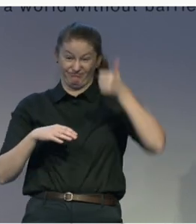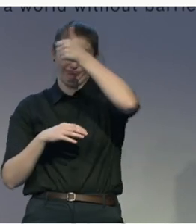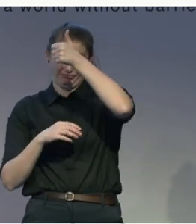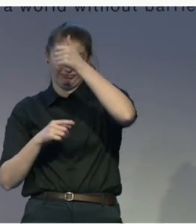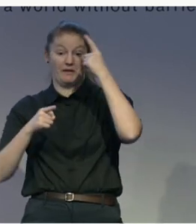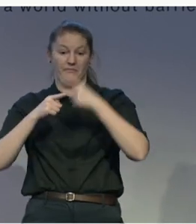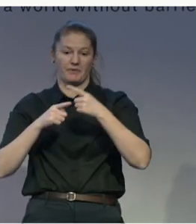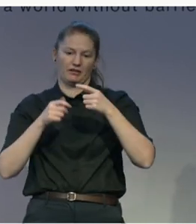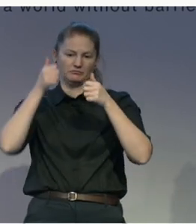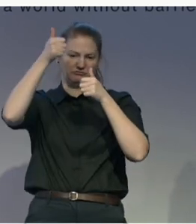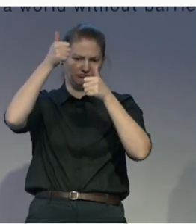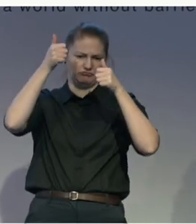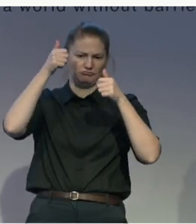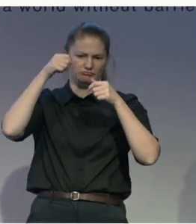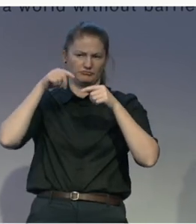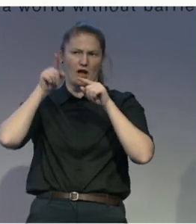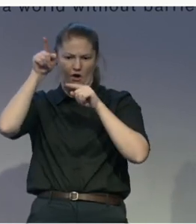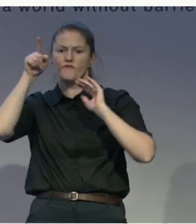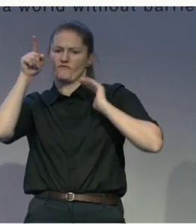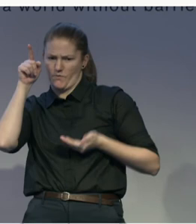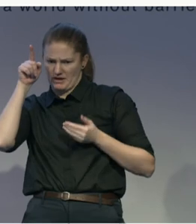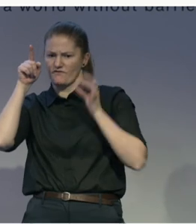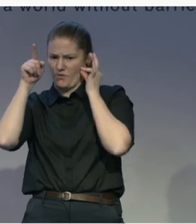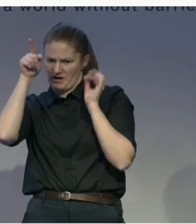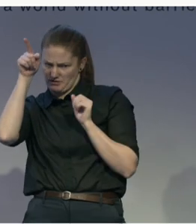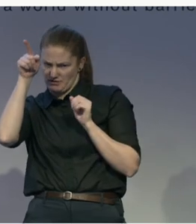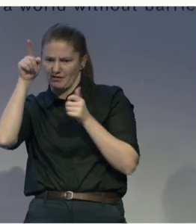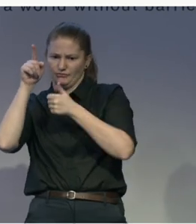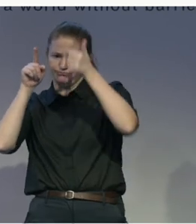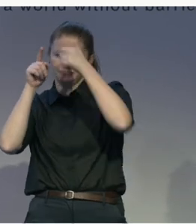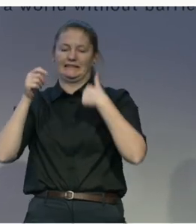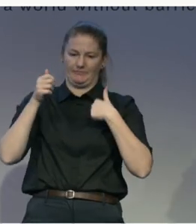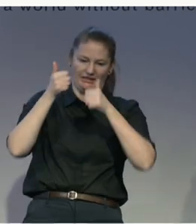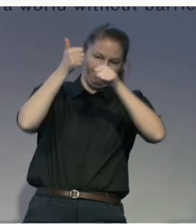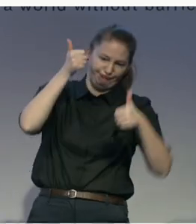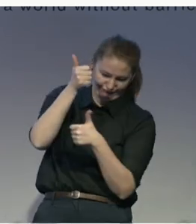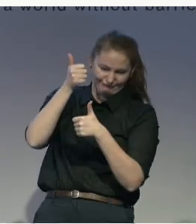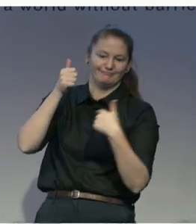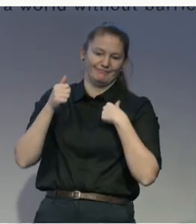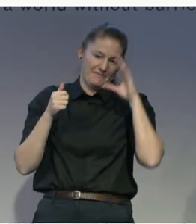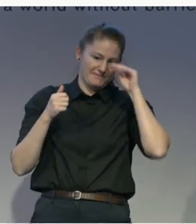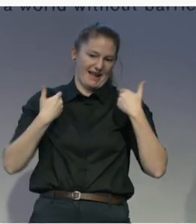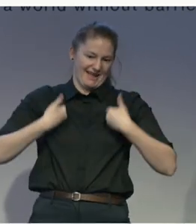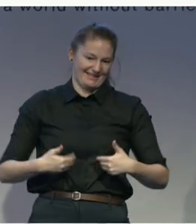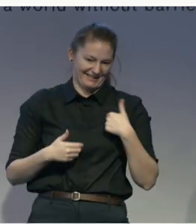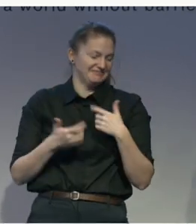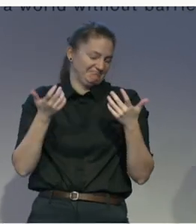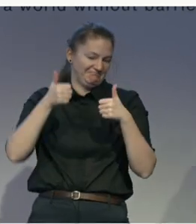So I completely wash my hands, so we can have a round, okay. Very good